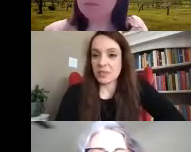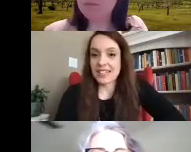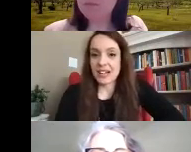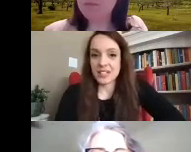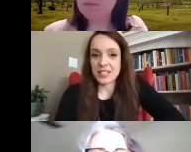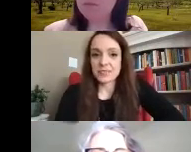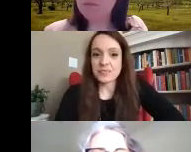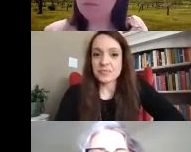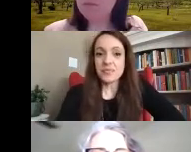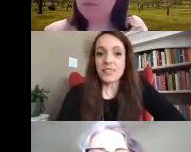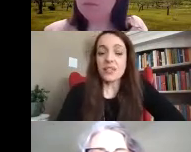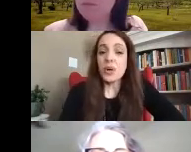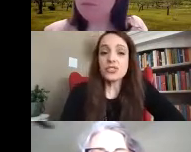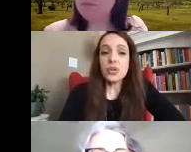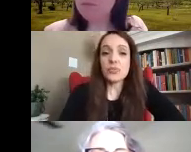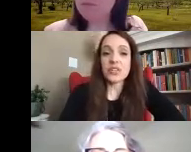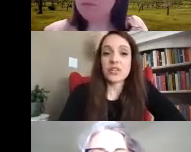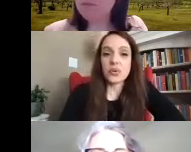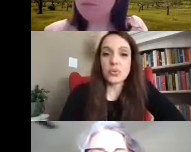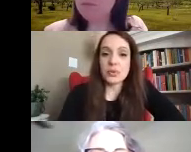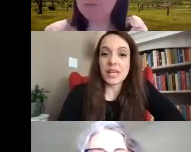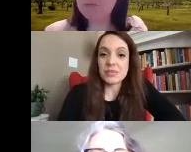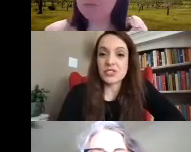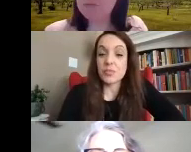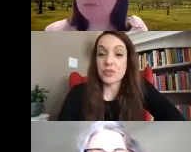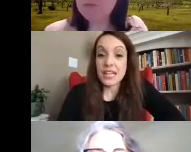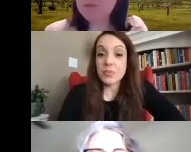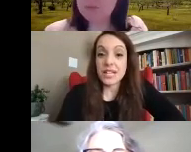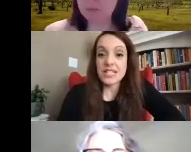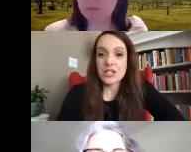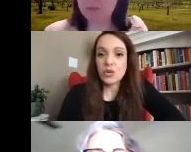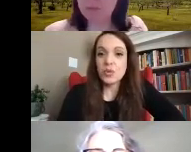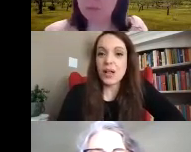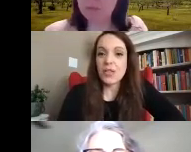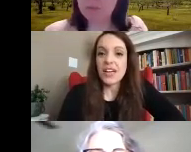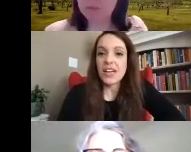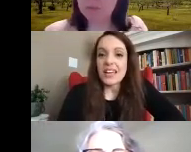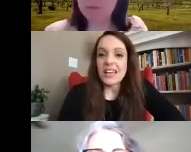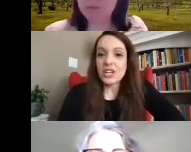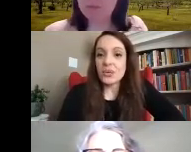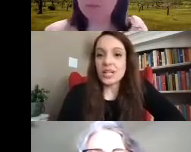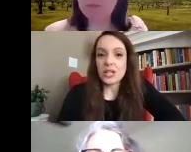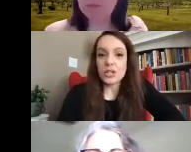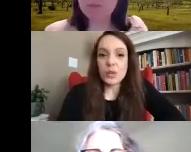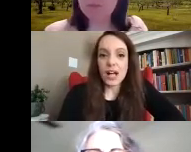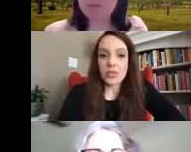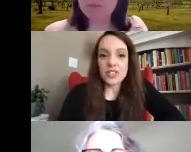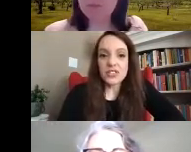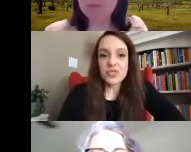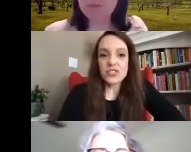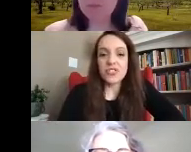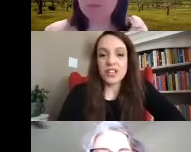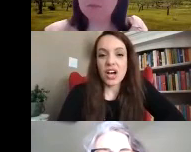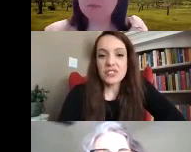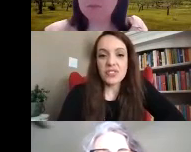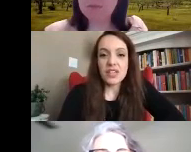not mentality. And we also hope that the learner will be able to appraise global health, including global health